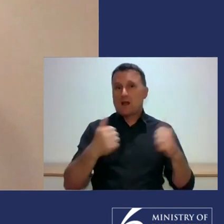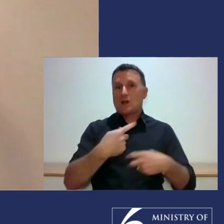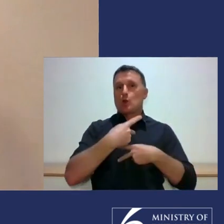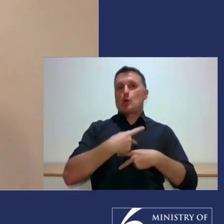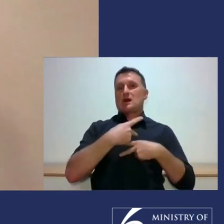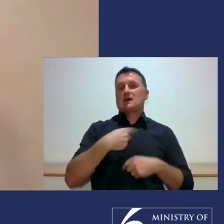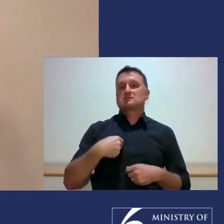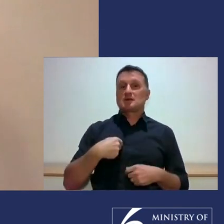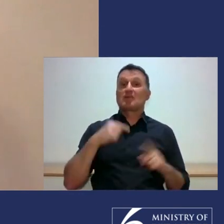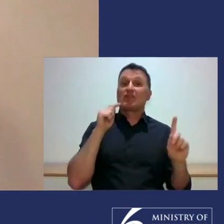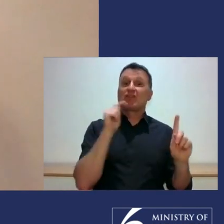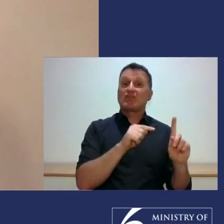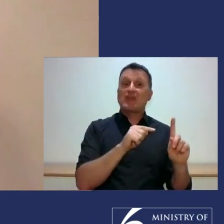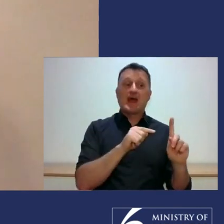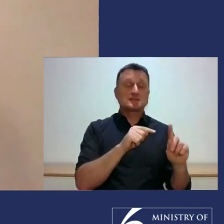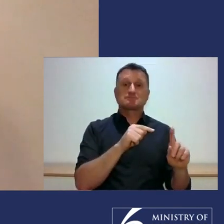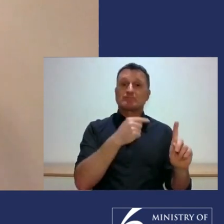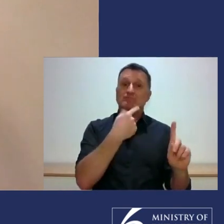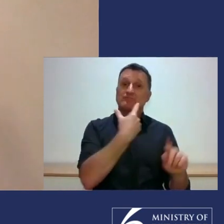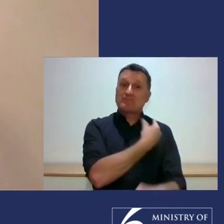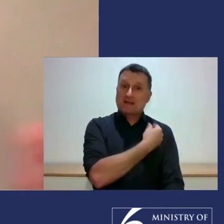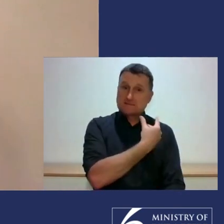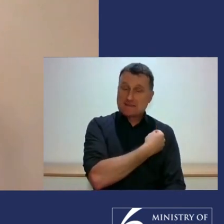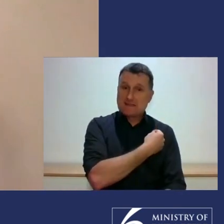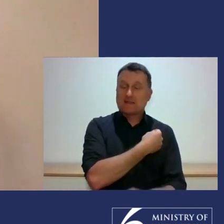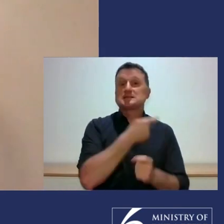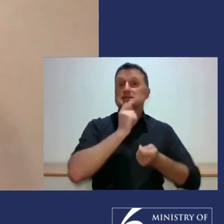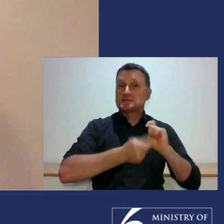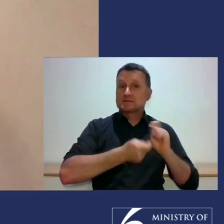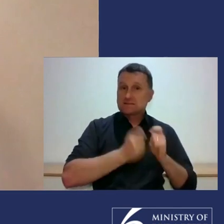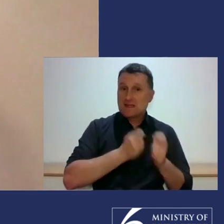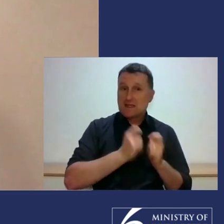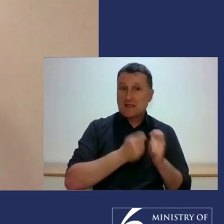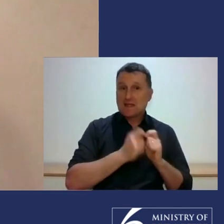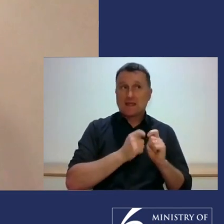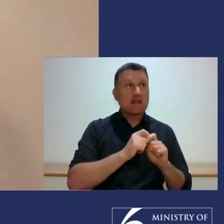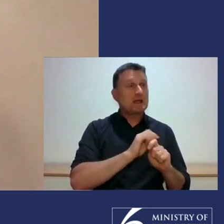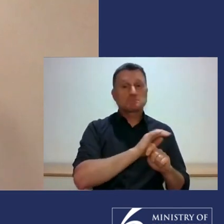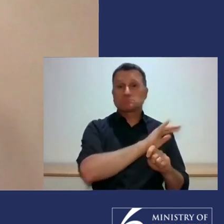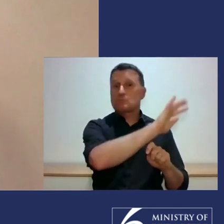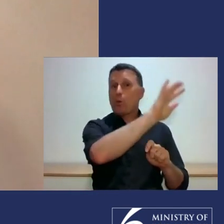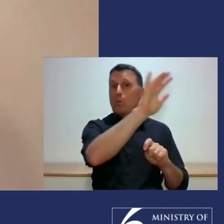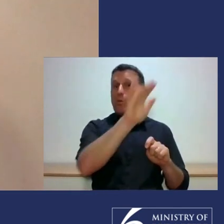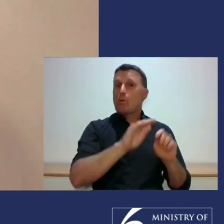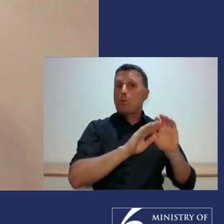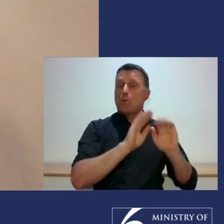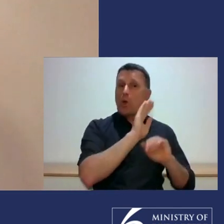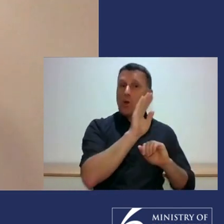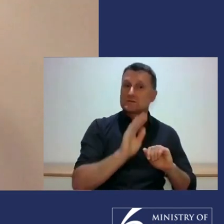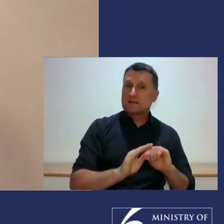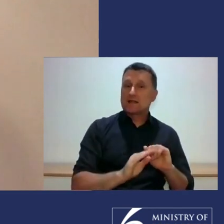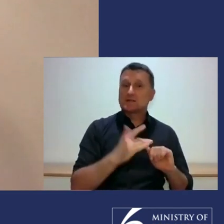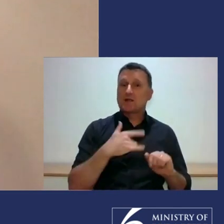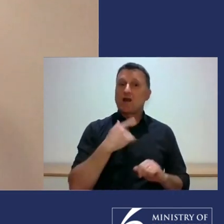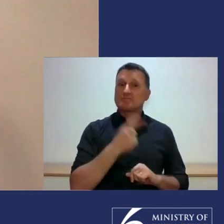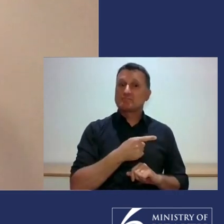we know more about and has been tested in more people like than anything else in history. So I really feel strongly that